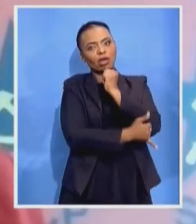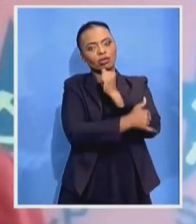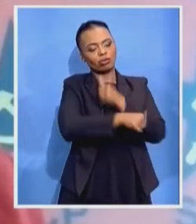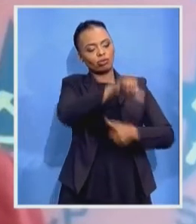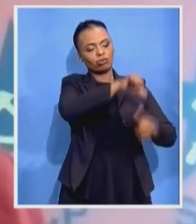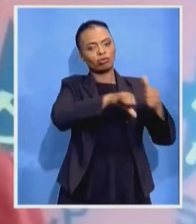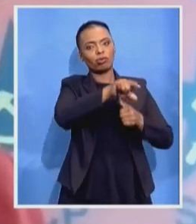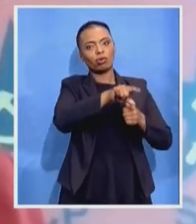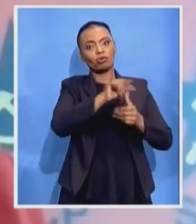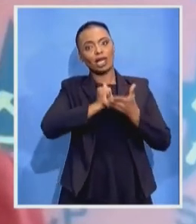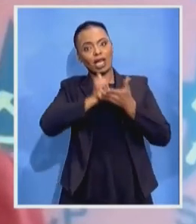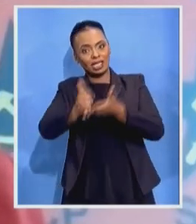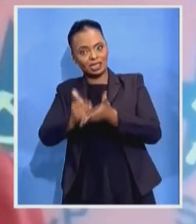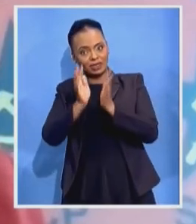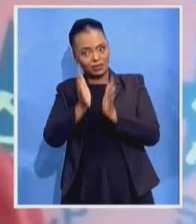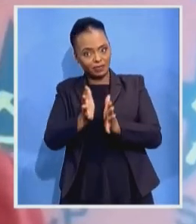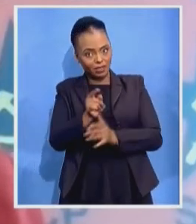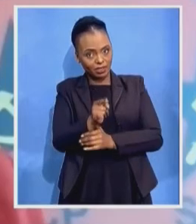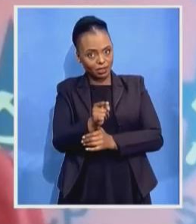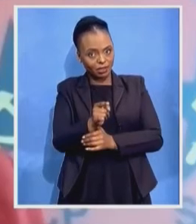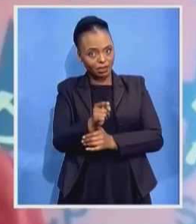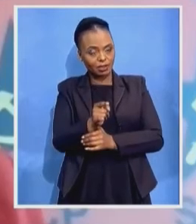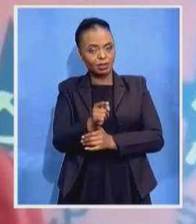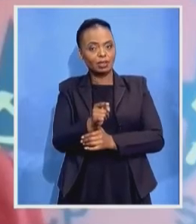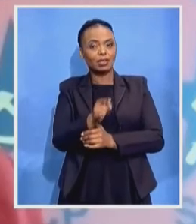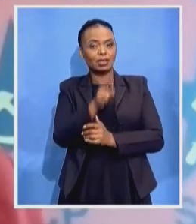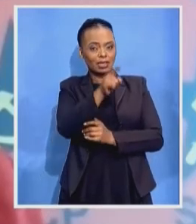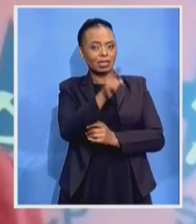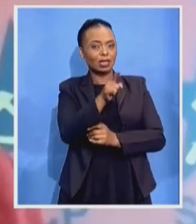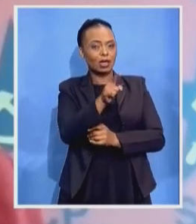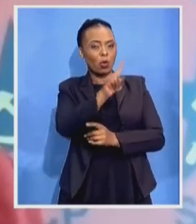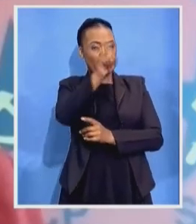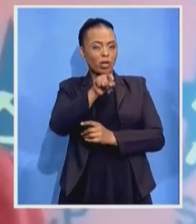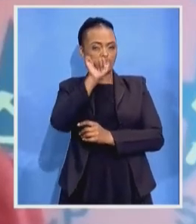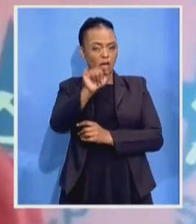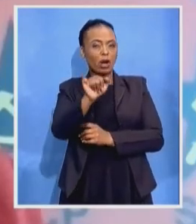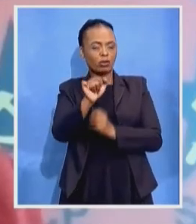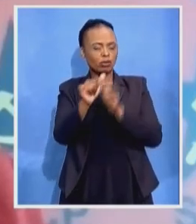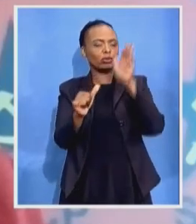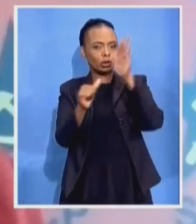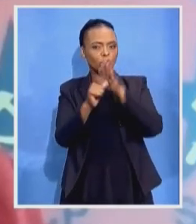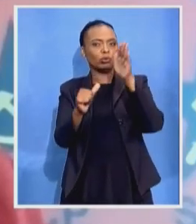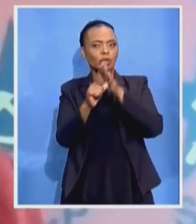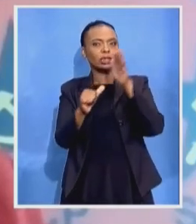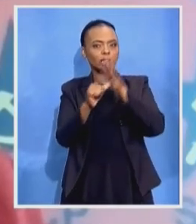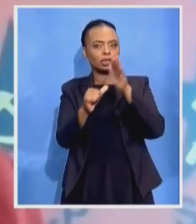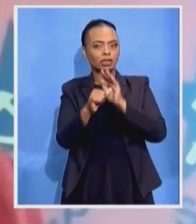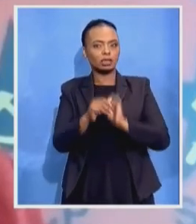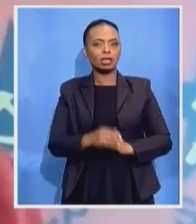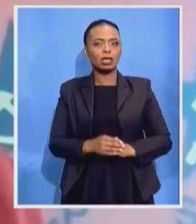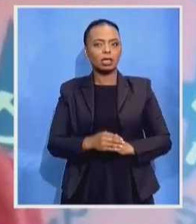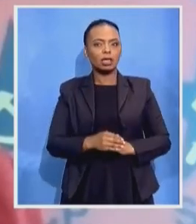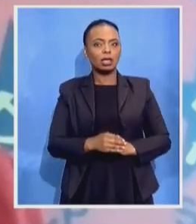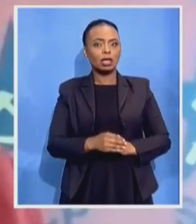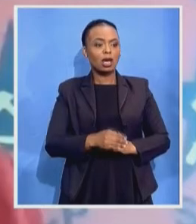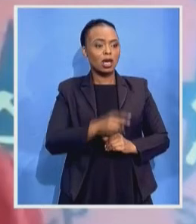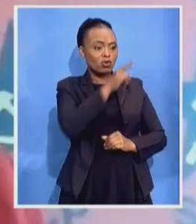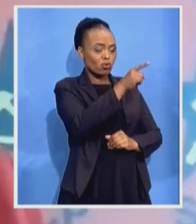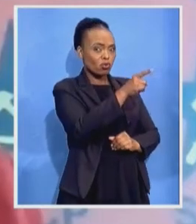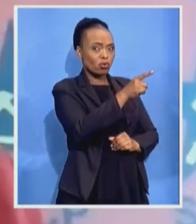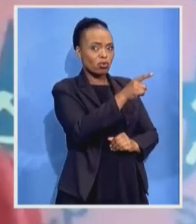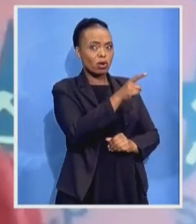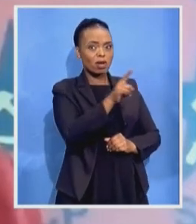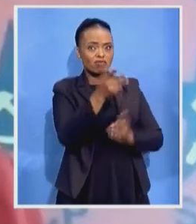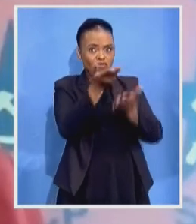That is a very important question. Are you engaging with China, Cuba, Vietnam,